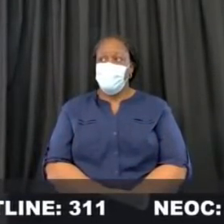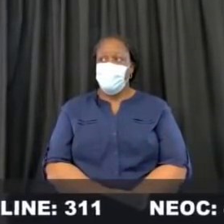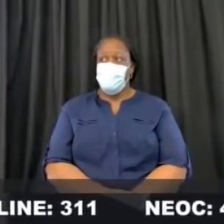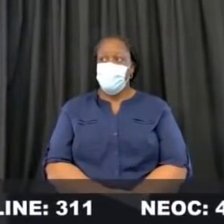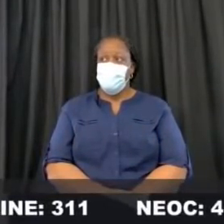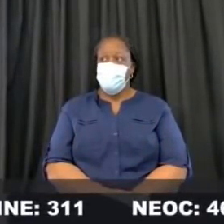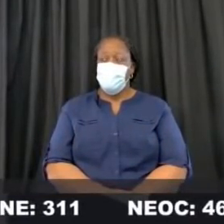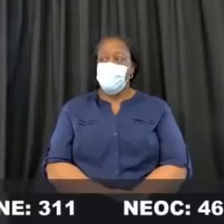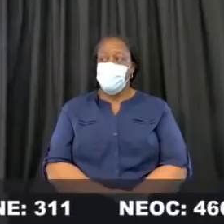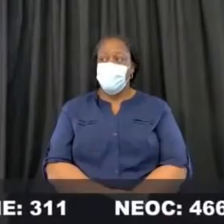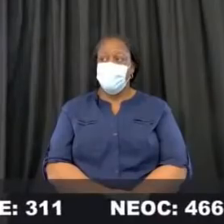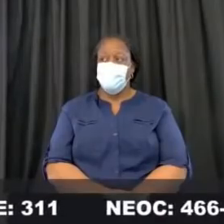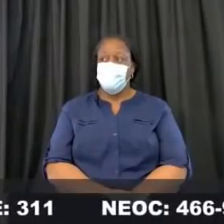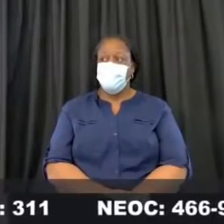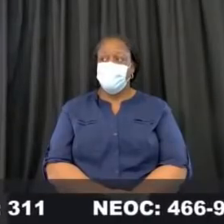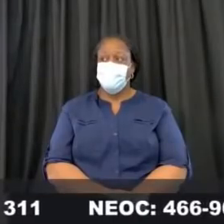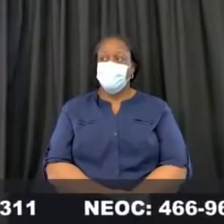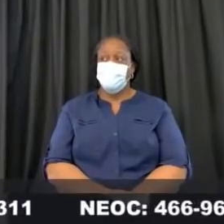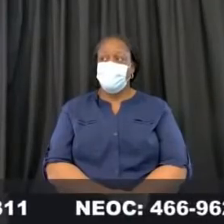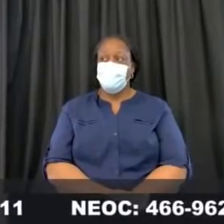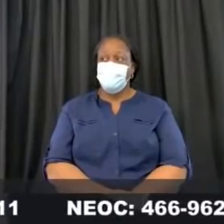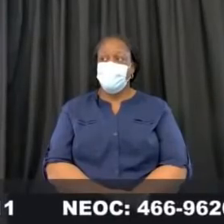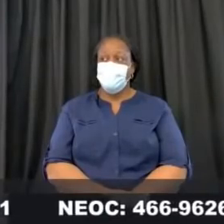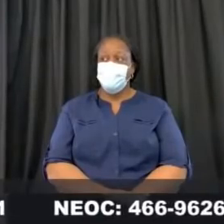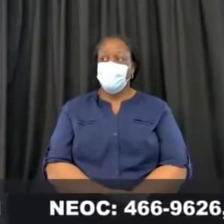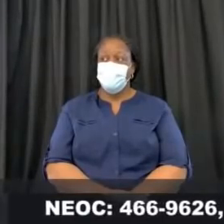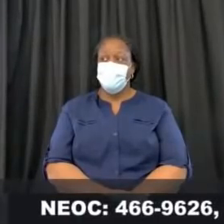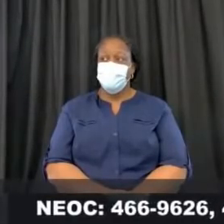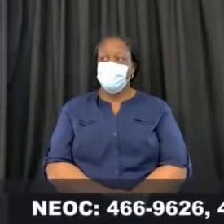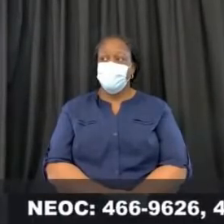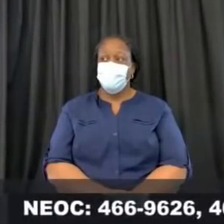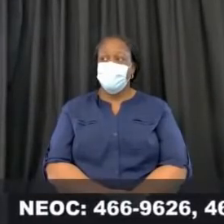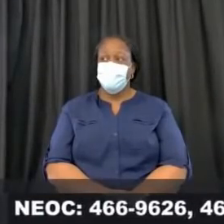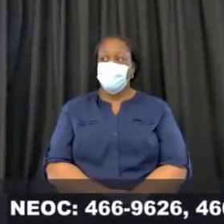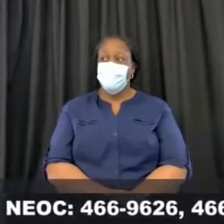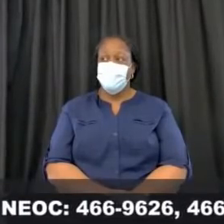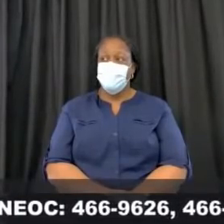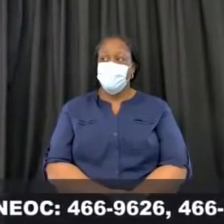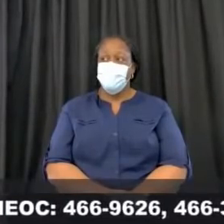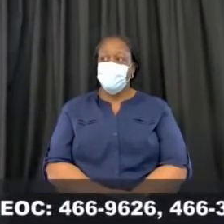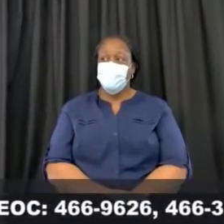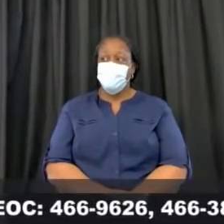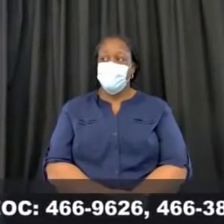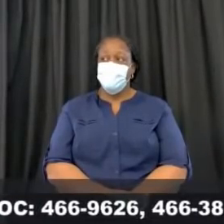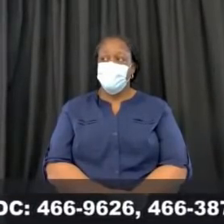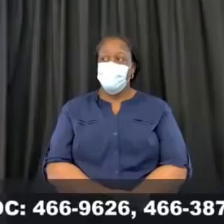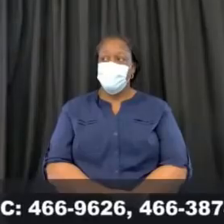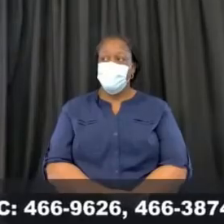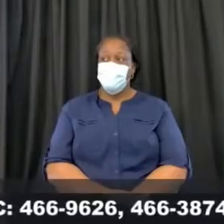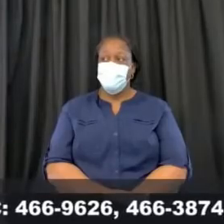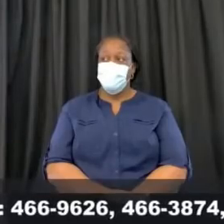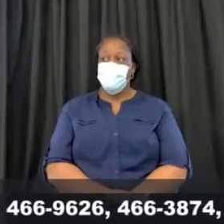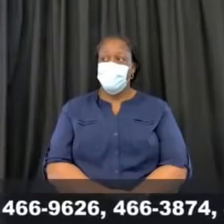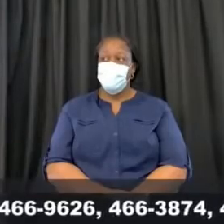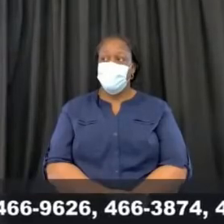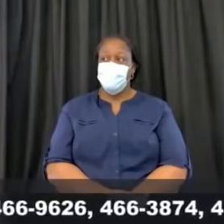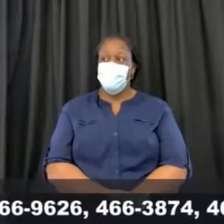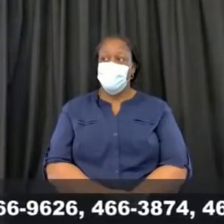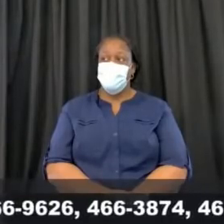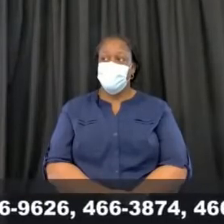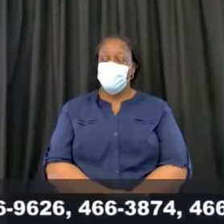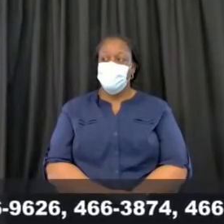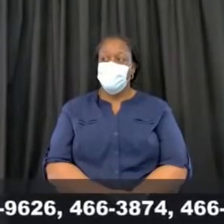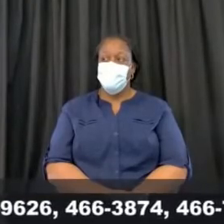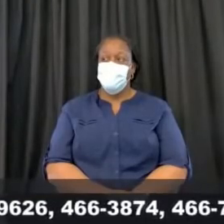I will leave that question for the minister when she's here next. My plan right now is to